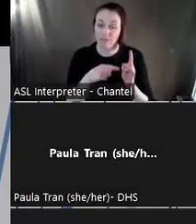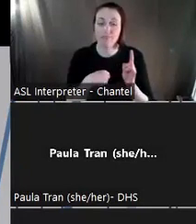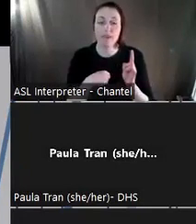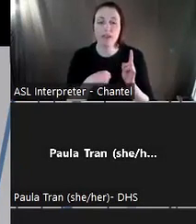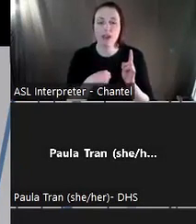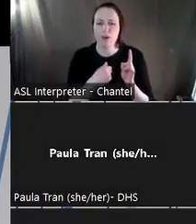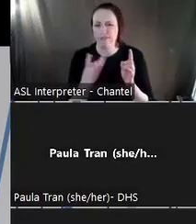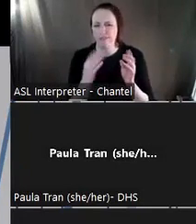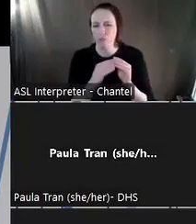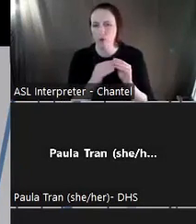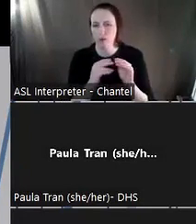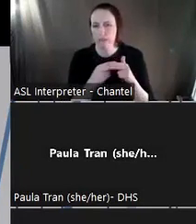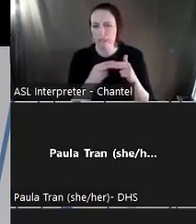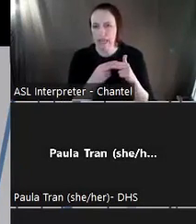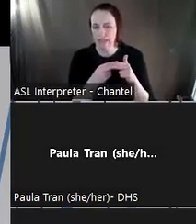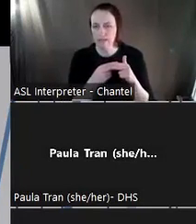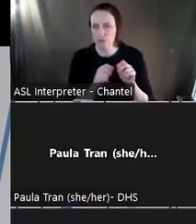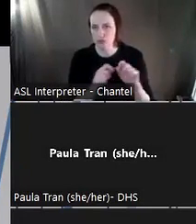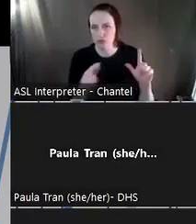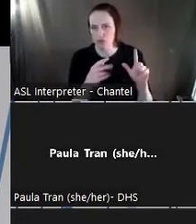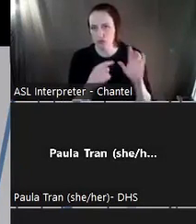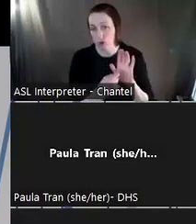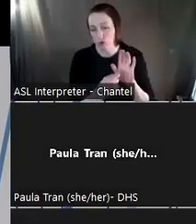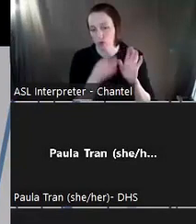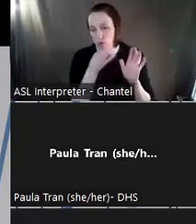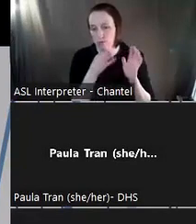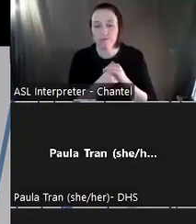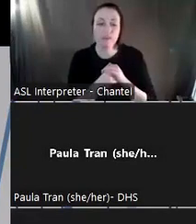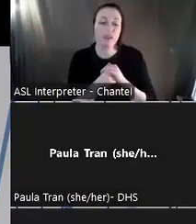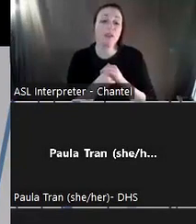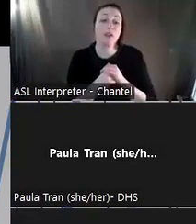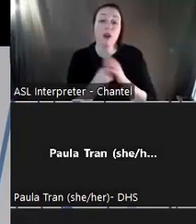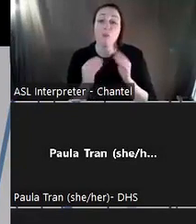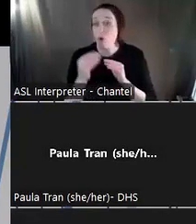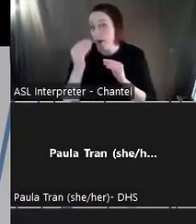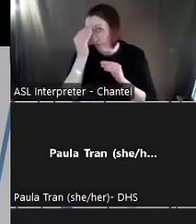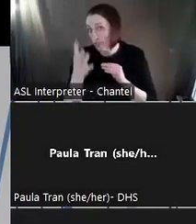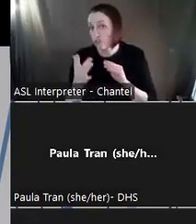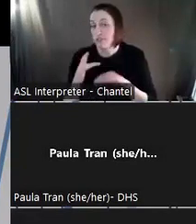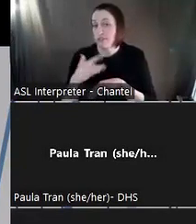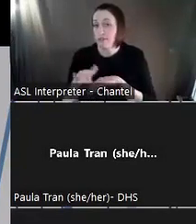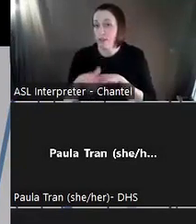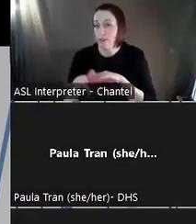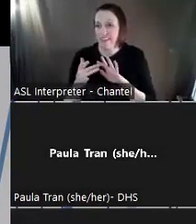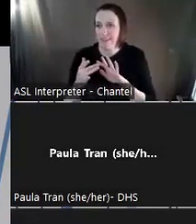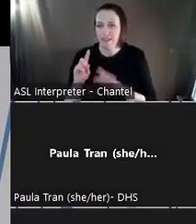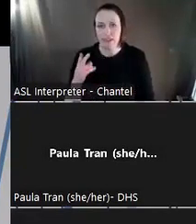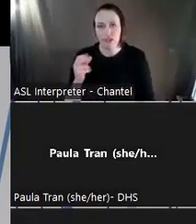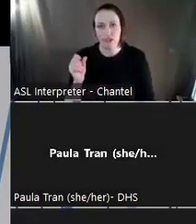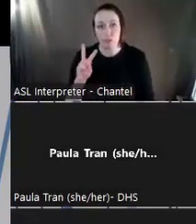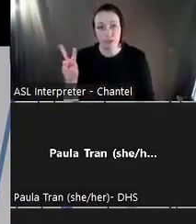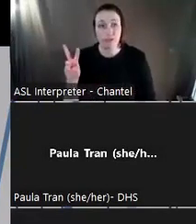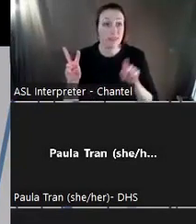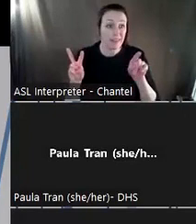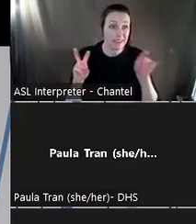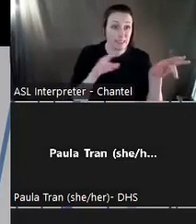coming up here. Additional information is available on the DHS site. And as we noted at the beginning, we have been recording today's webinar,